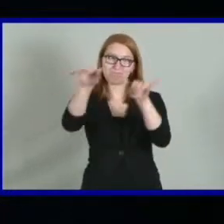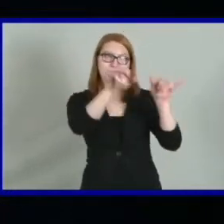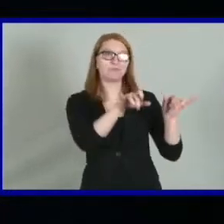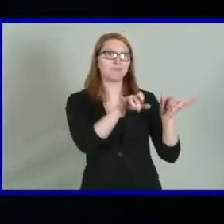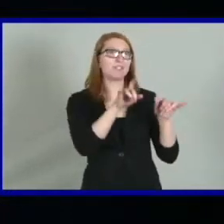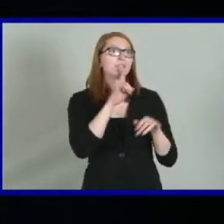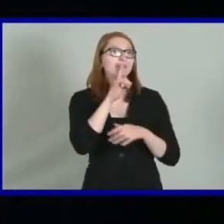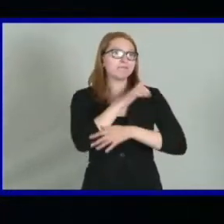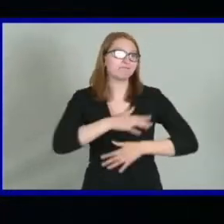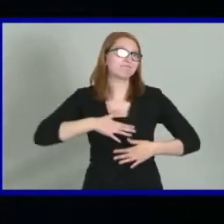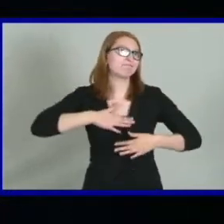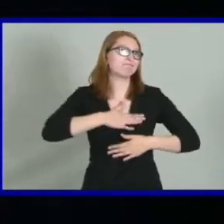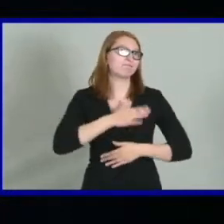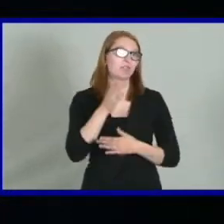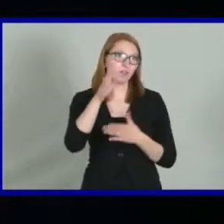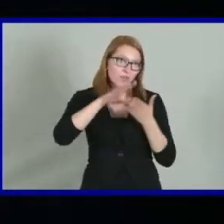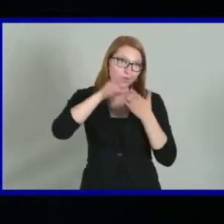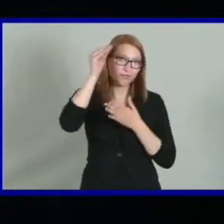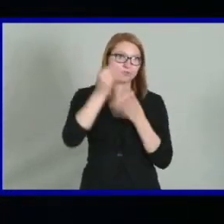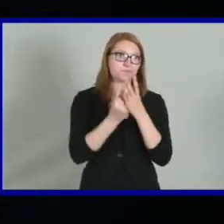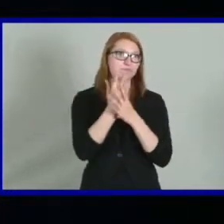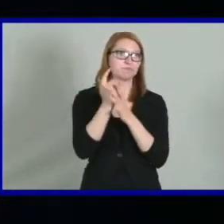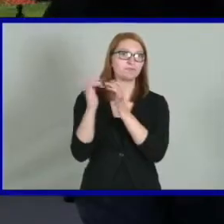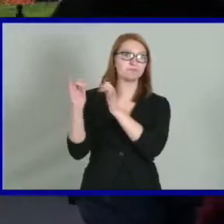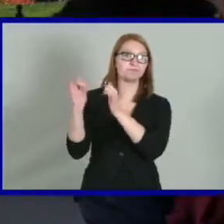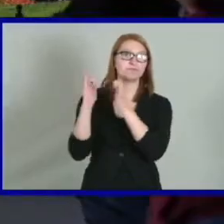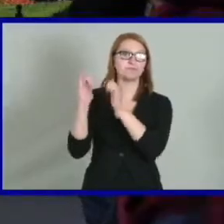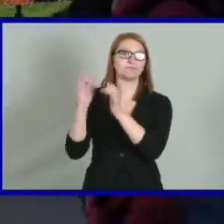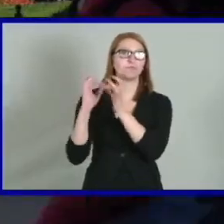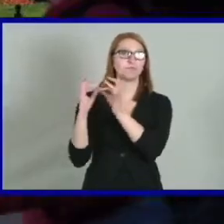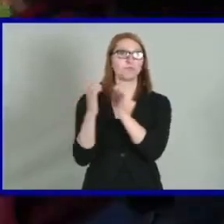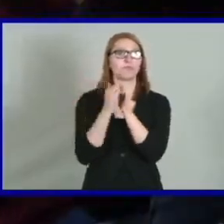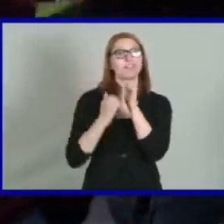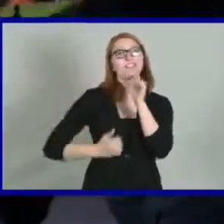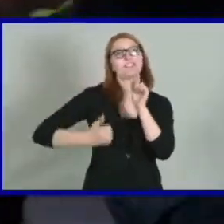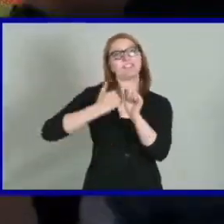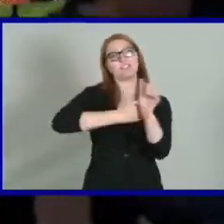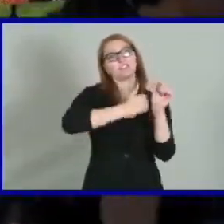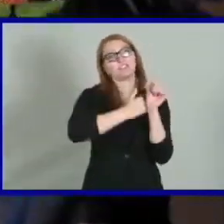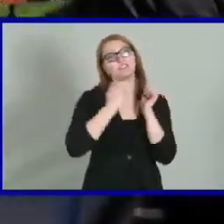learn and grow beside each and every single one of you.